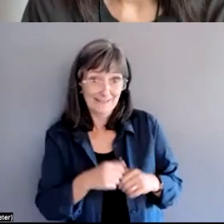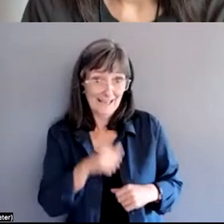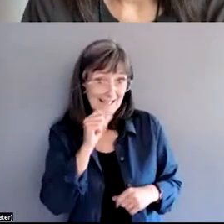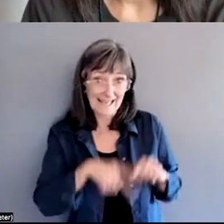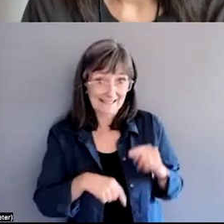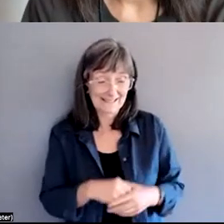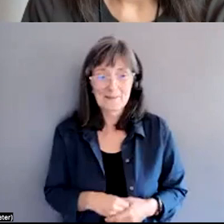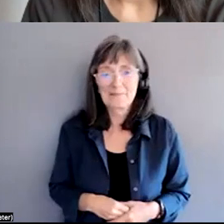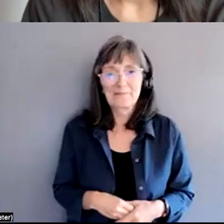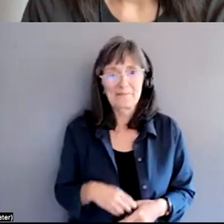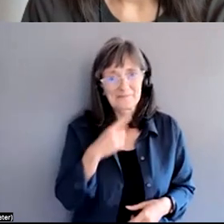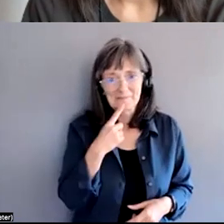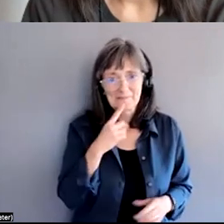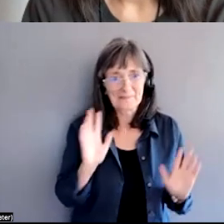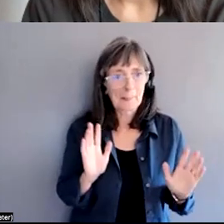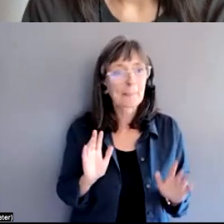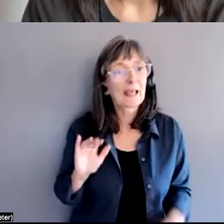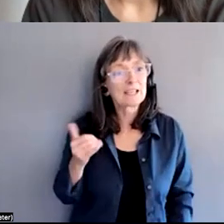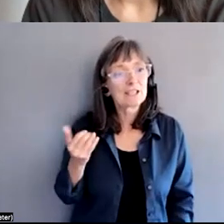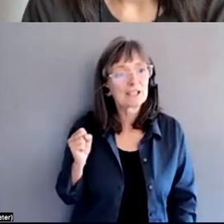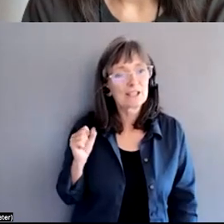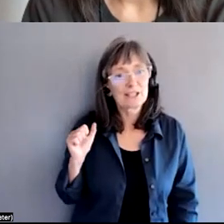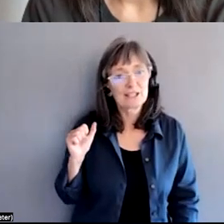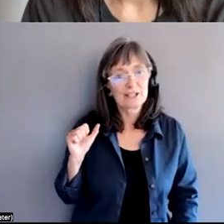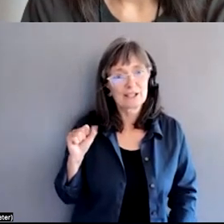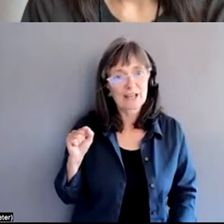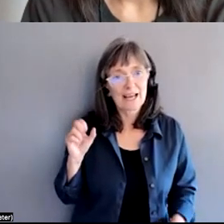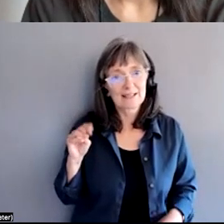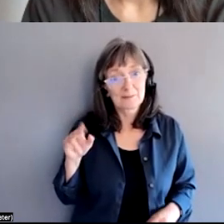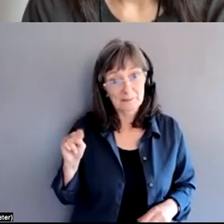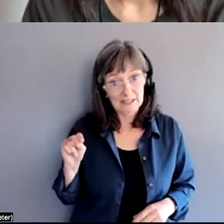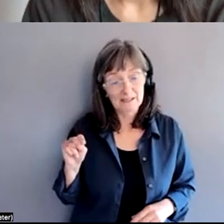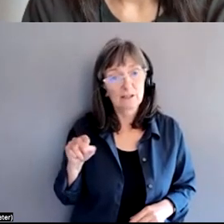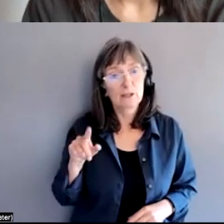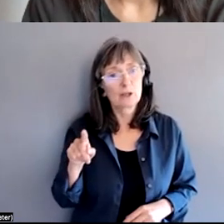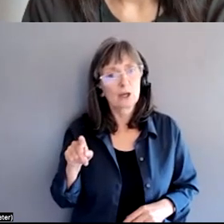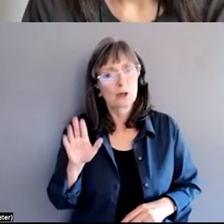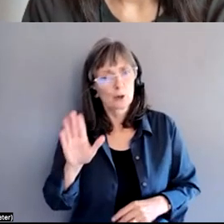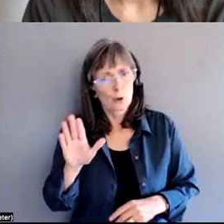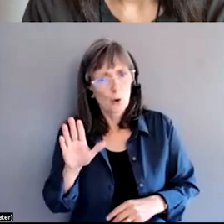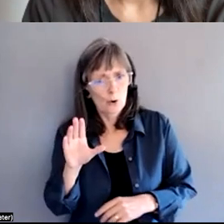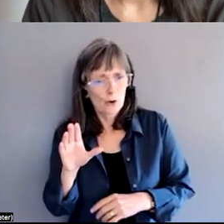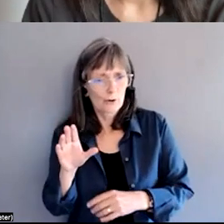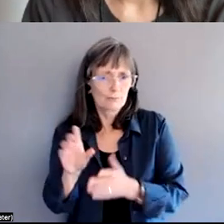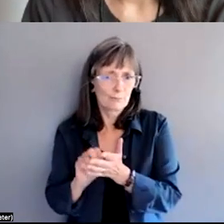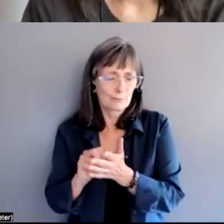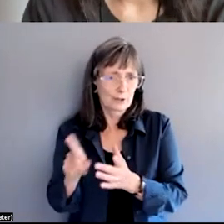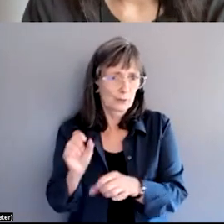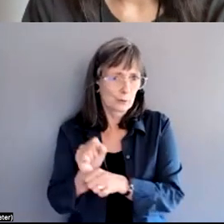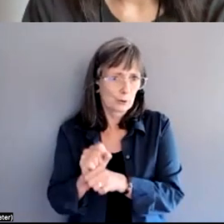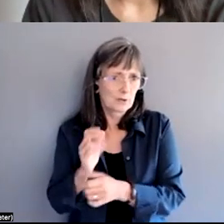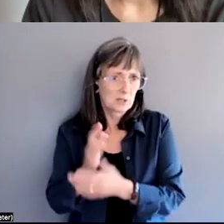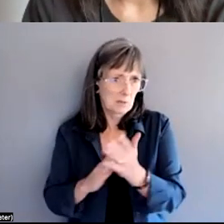Jasmine, what about when you're working with books, that, because Arsenal Pulp does some work does some of the